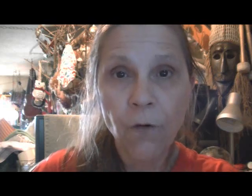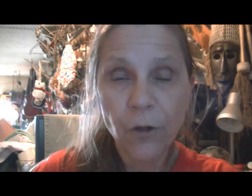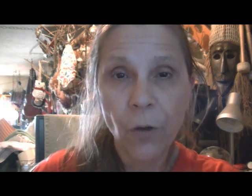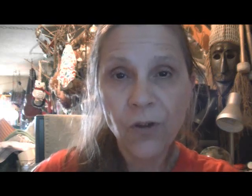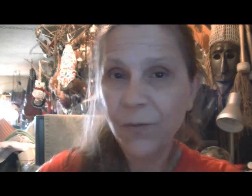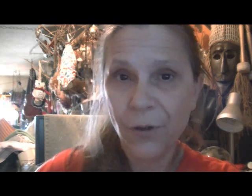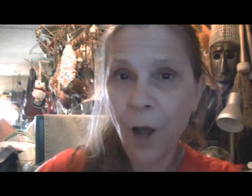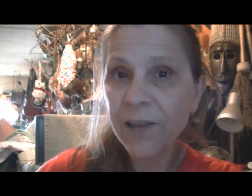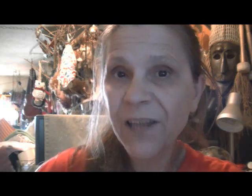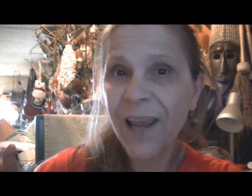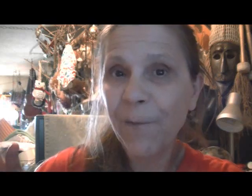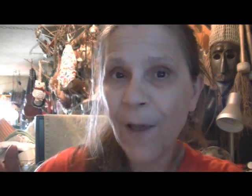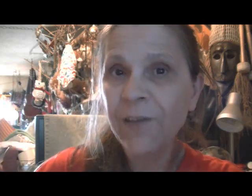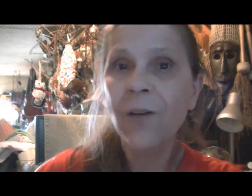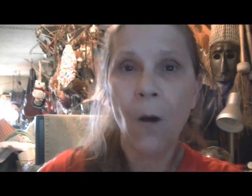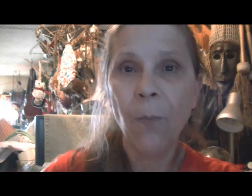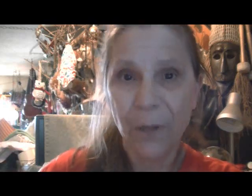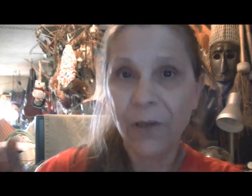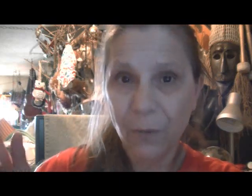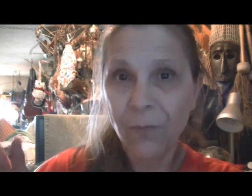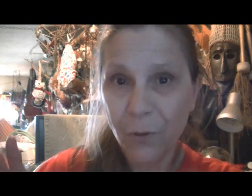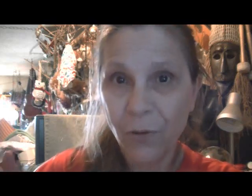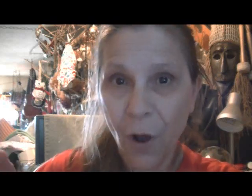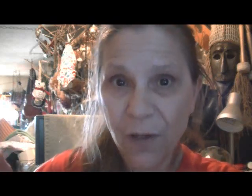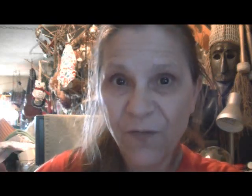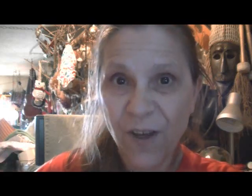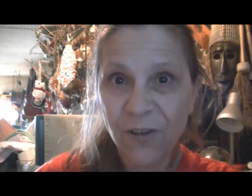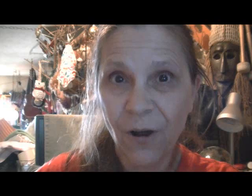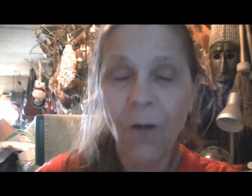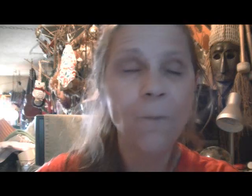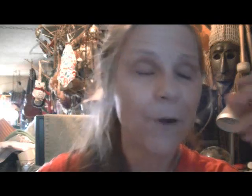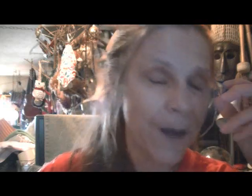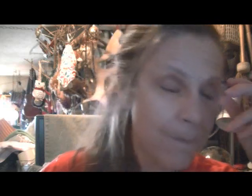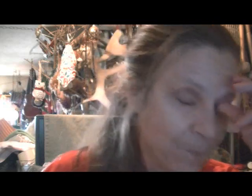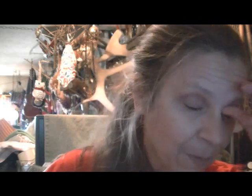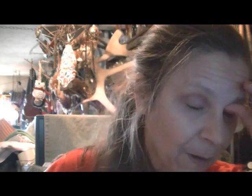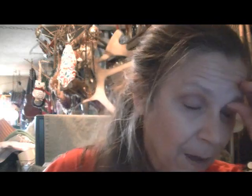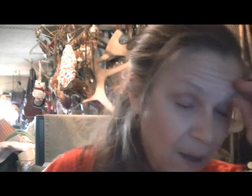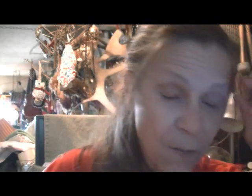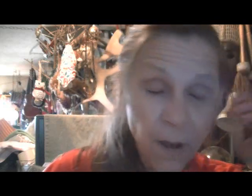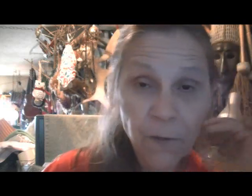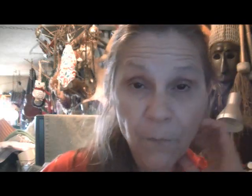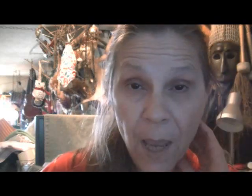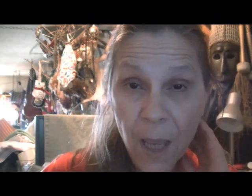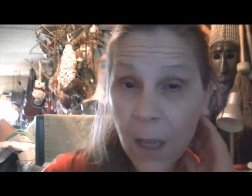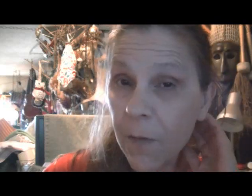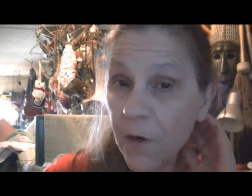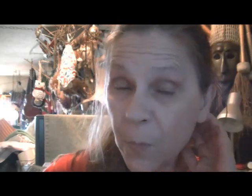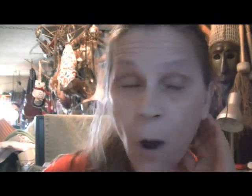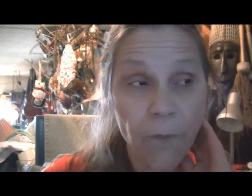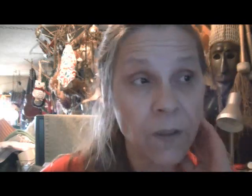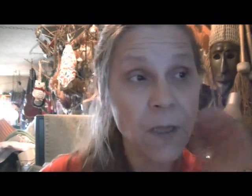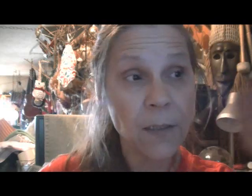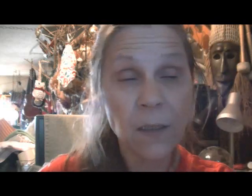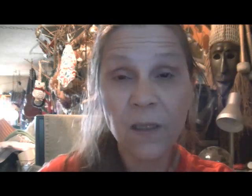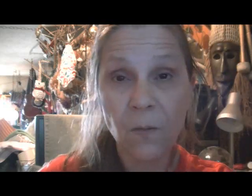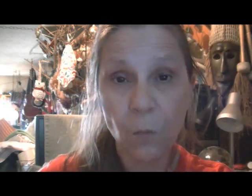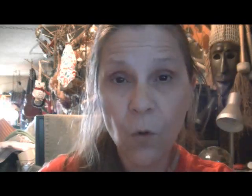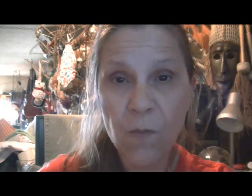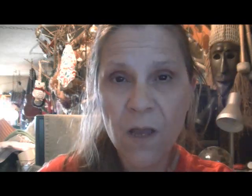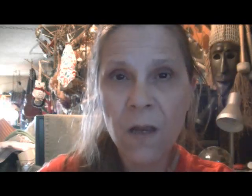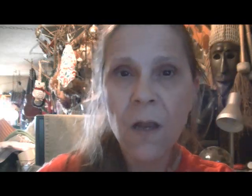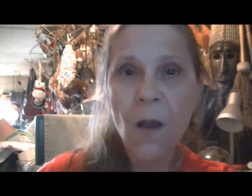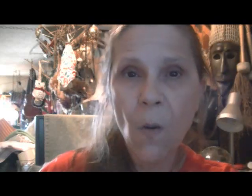drug overdose. They're not saying fentanyl, but you know it's fentanyl, right? In the month of May, in their province, as